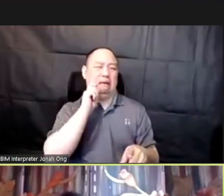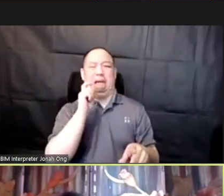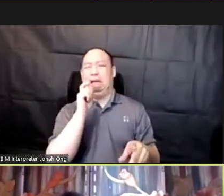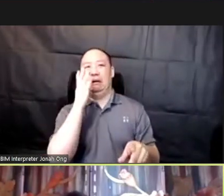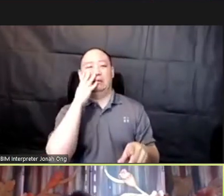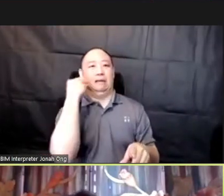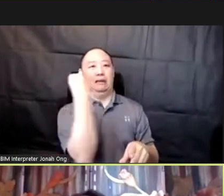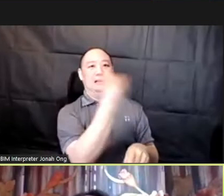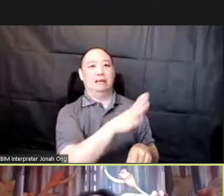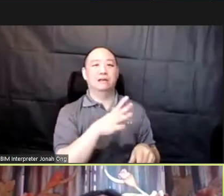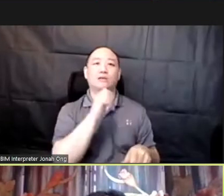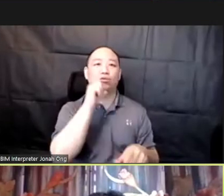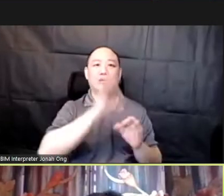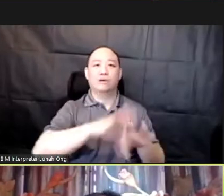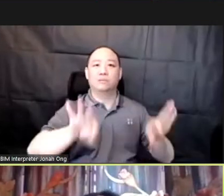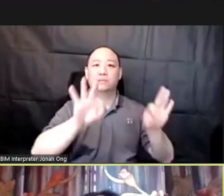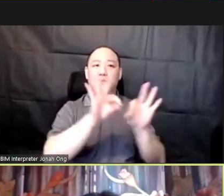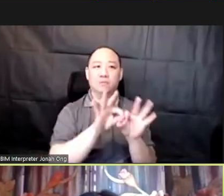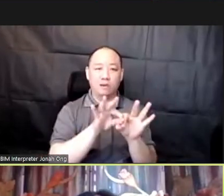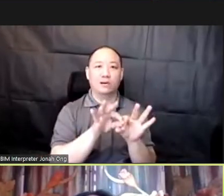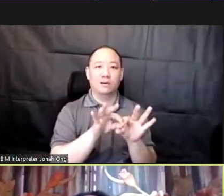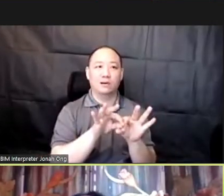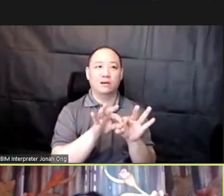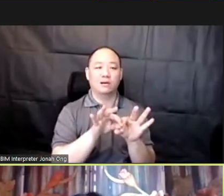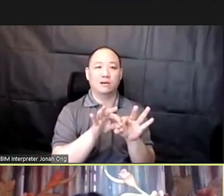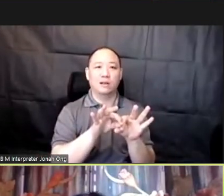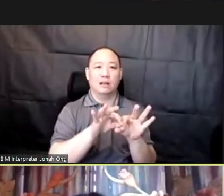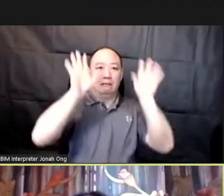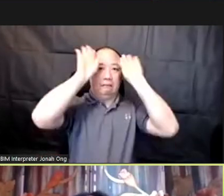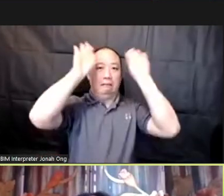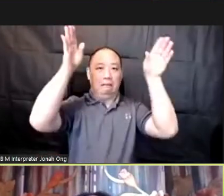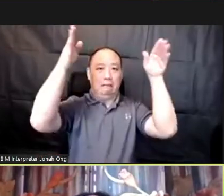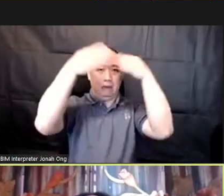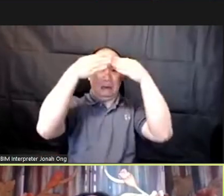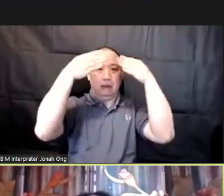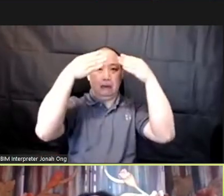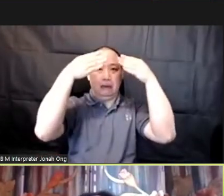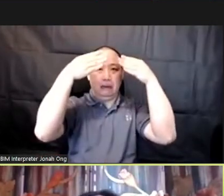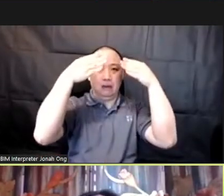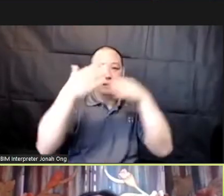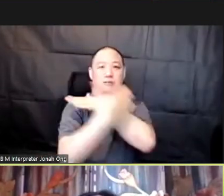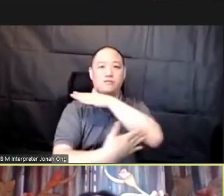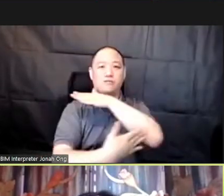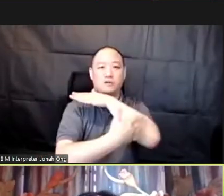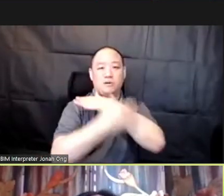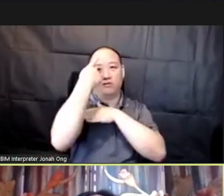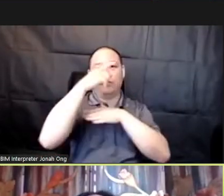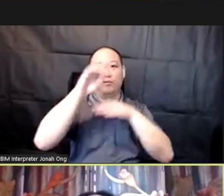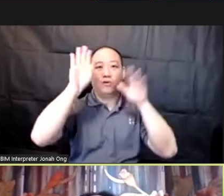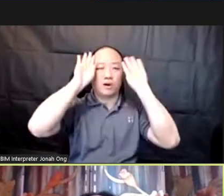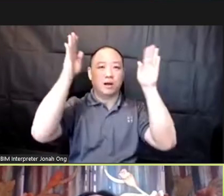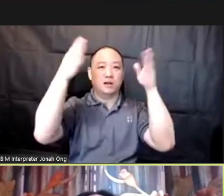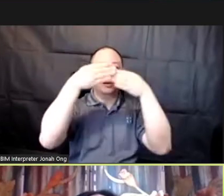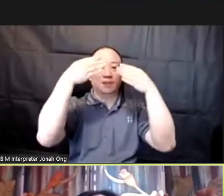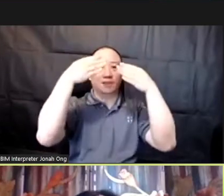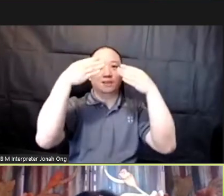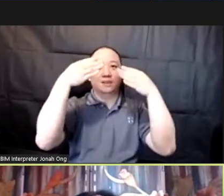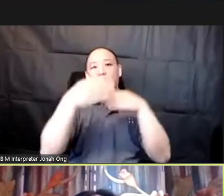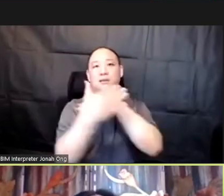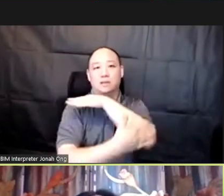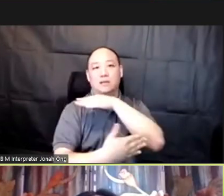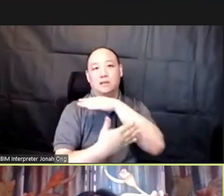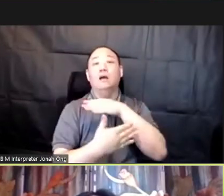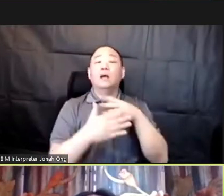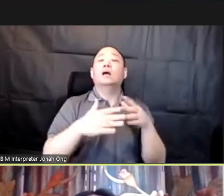topic, especially in our conservative country, but it is something that has to be taught from a young age, because it happens because a lot of